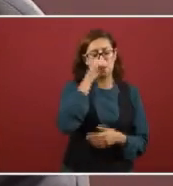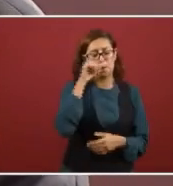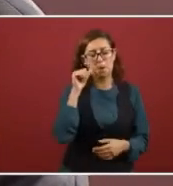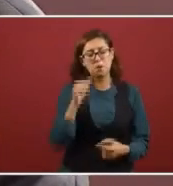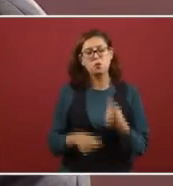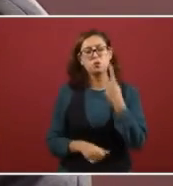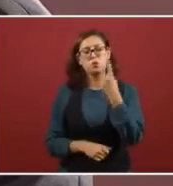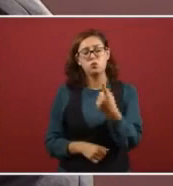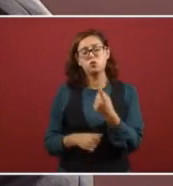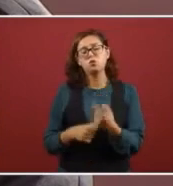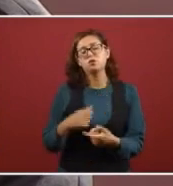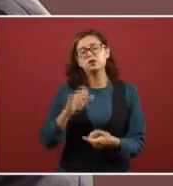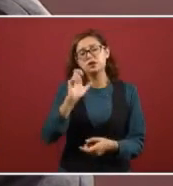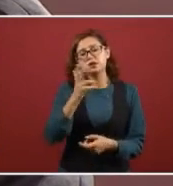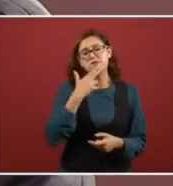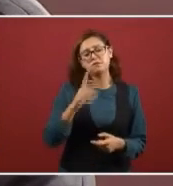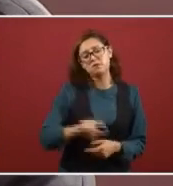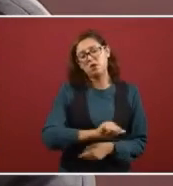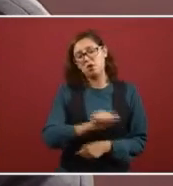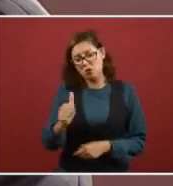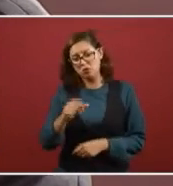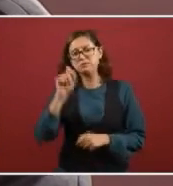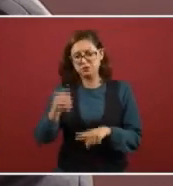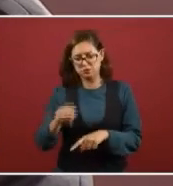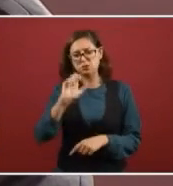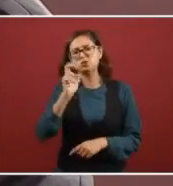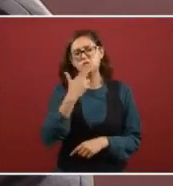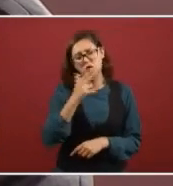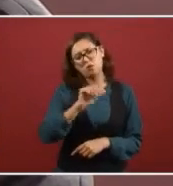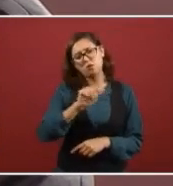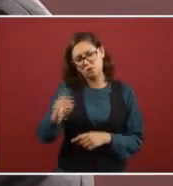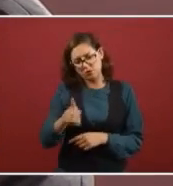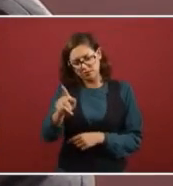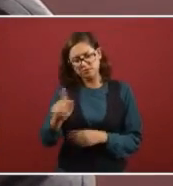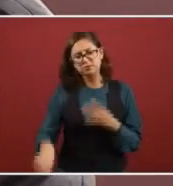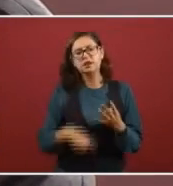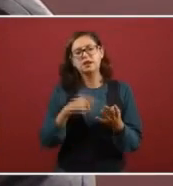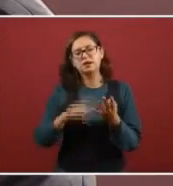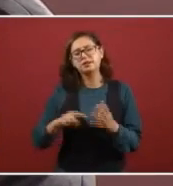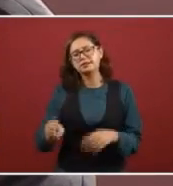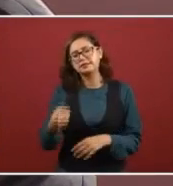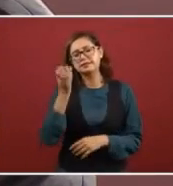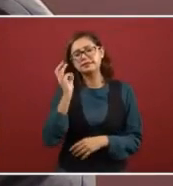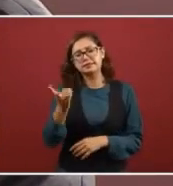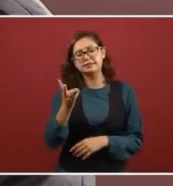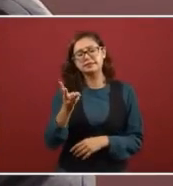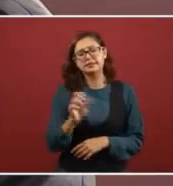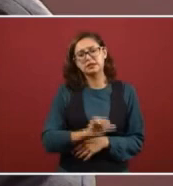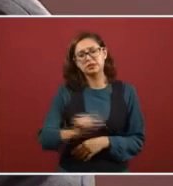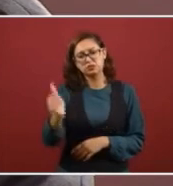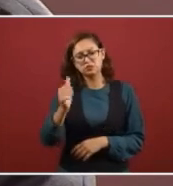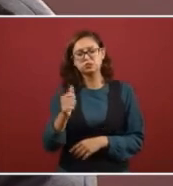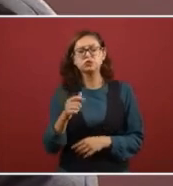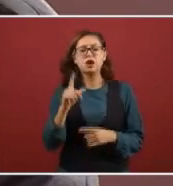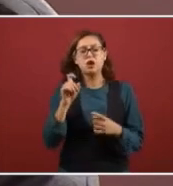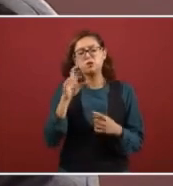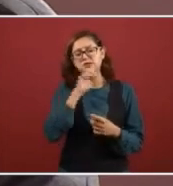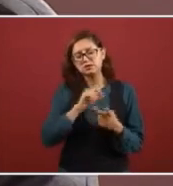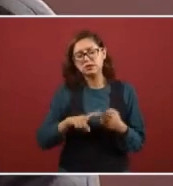3 Juarez, 1 from Chihuahua, 1 from Tiongomera, Chihuahua, and 3 out